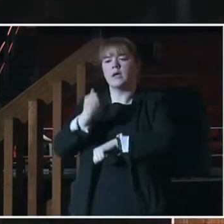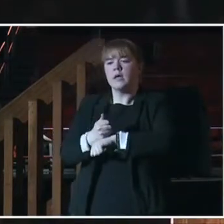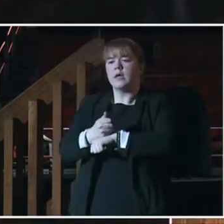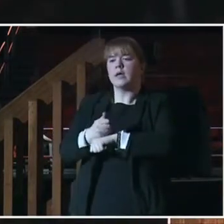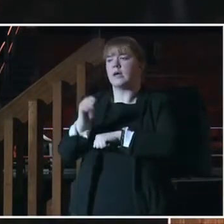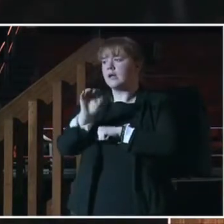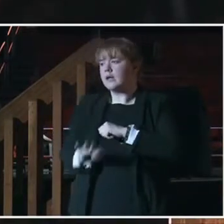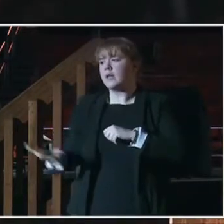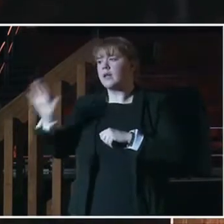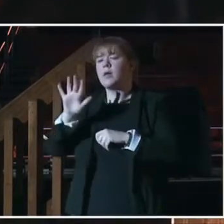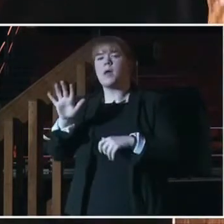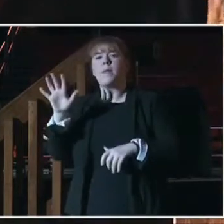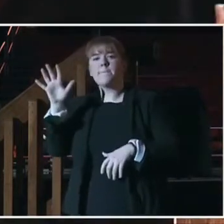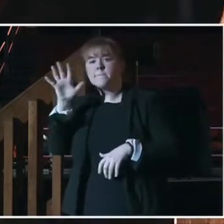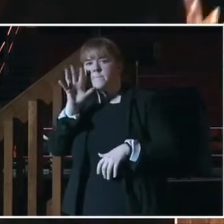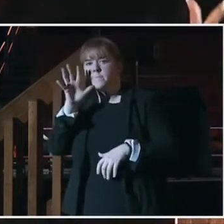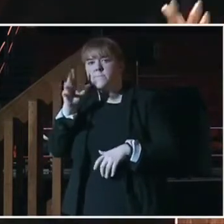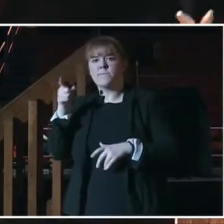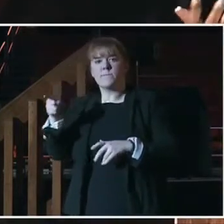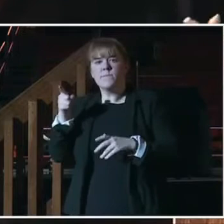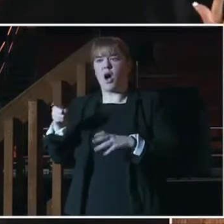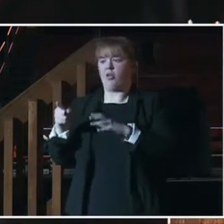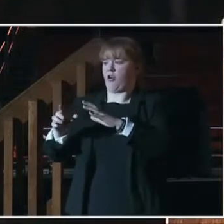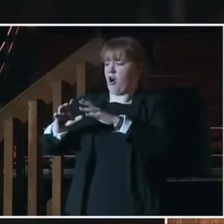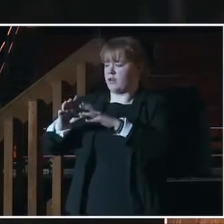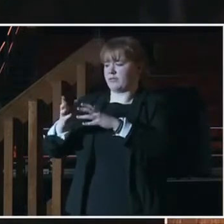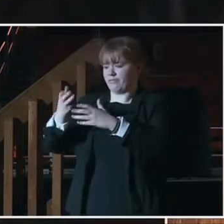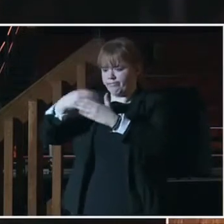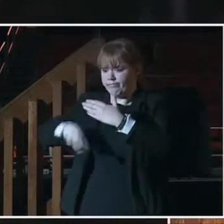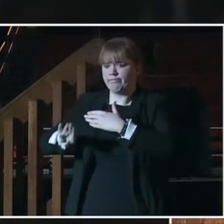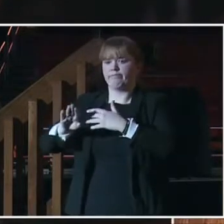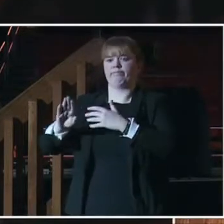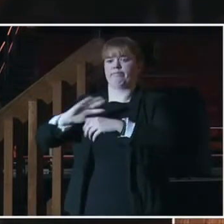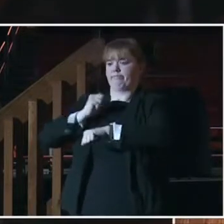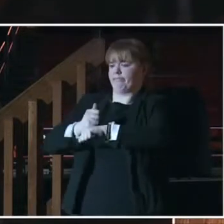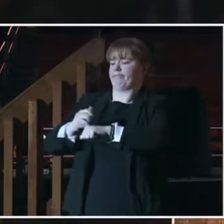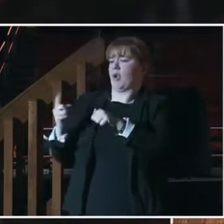mother of civilization where all of us came from.